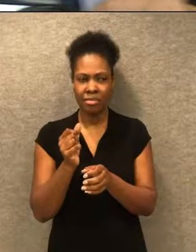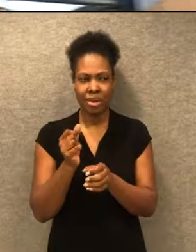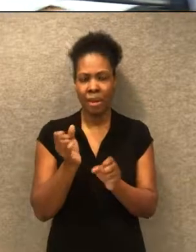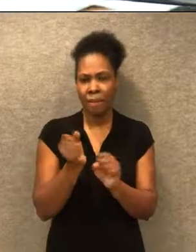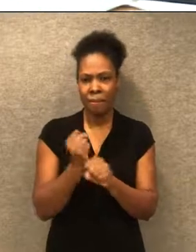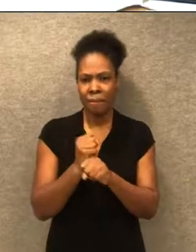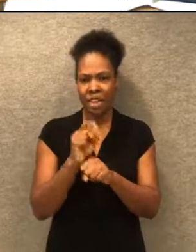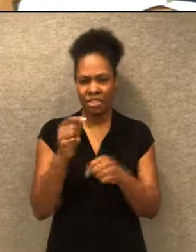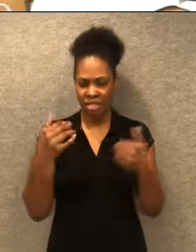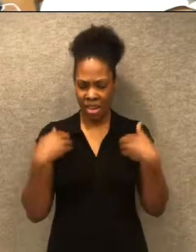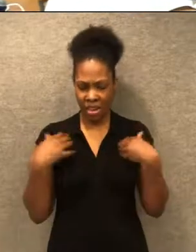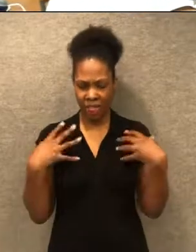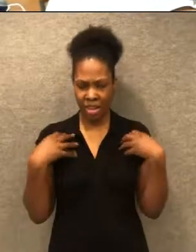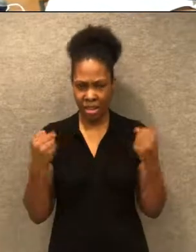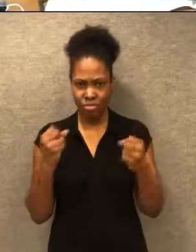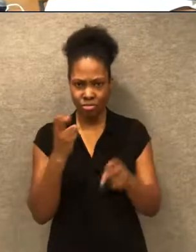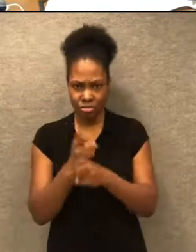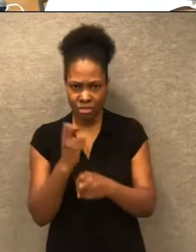Thank you.